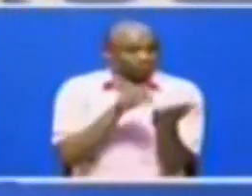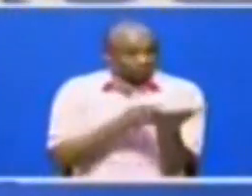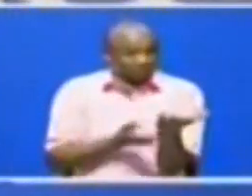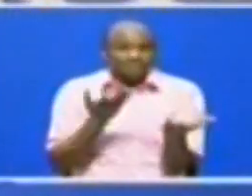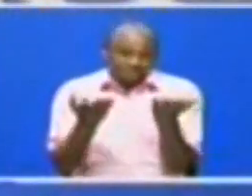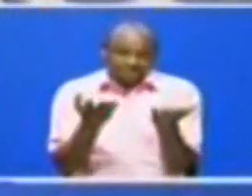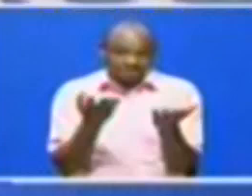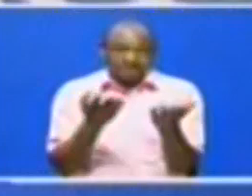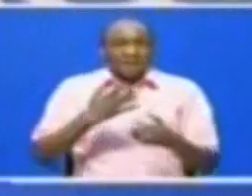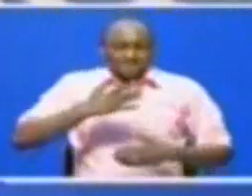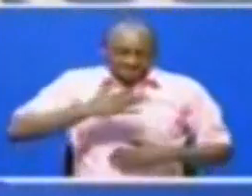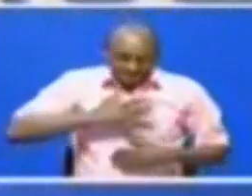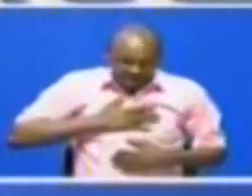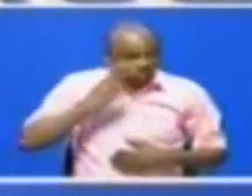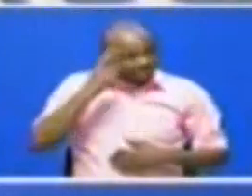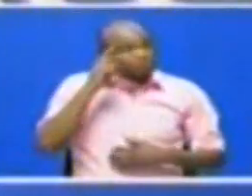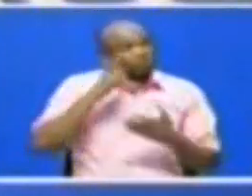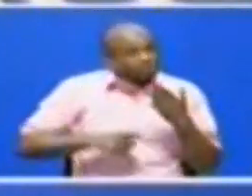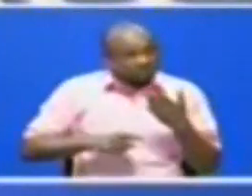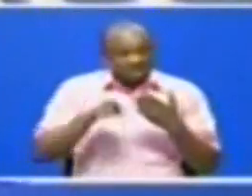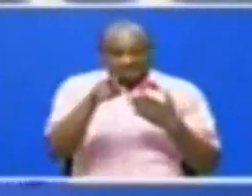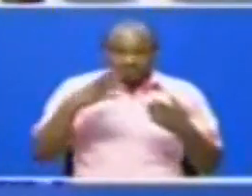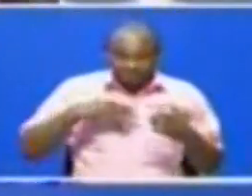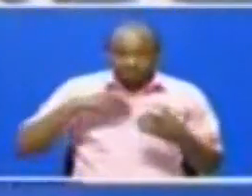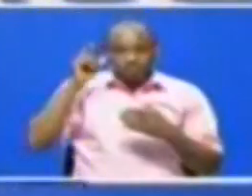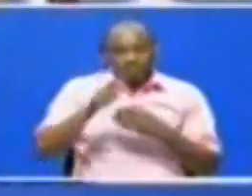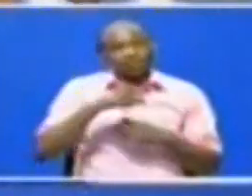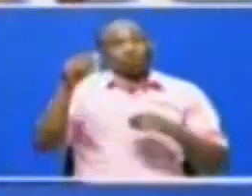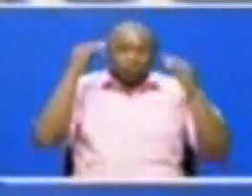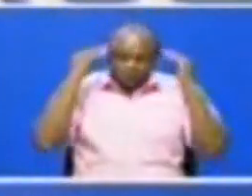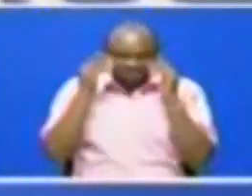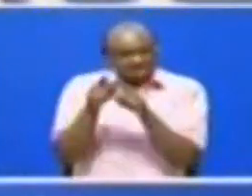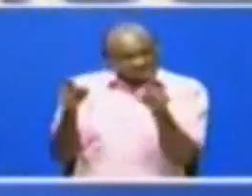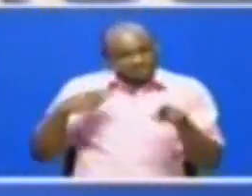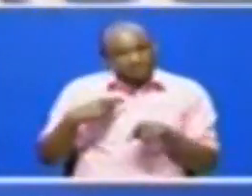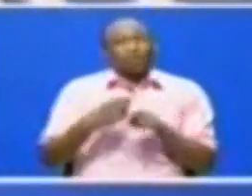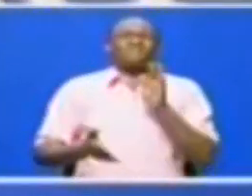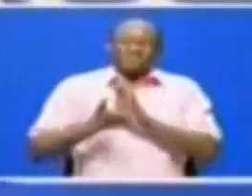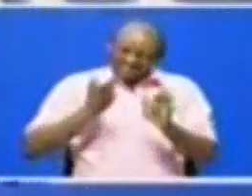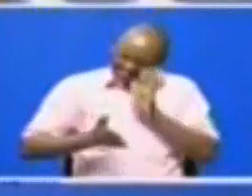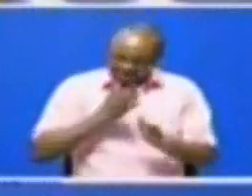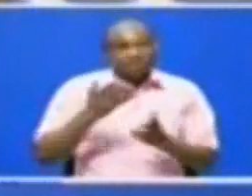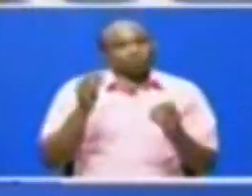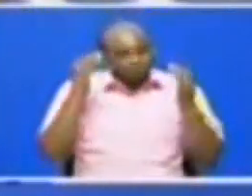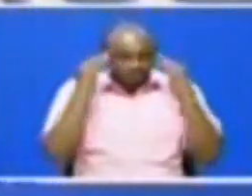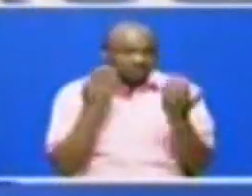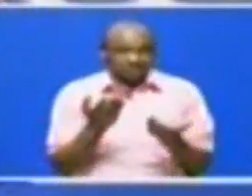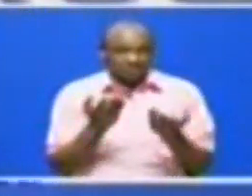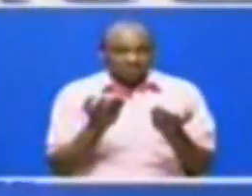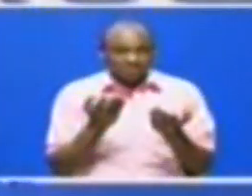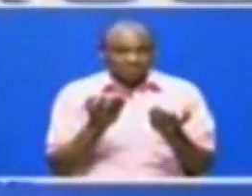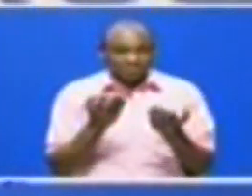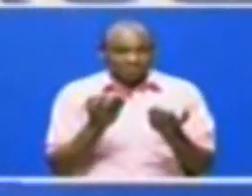Yes. My view is these fellows need to be taken to court ASAP. And even